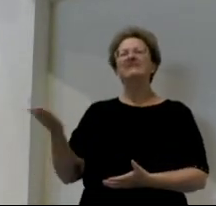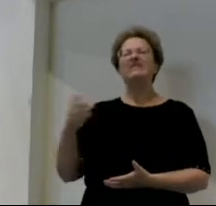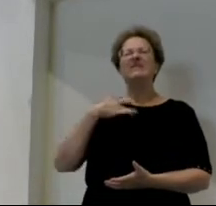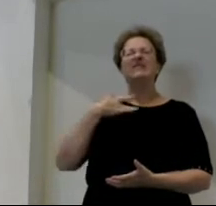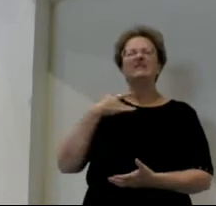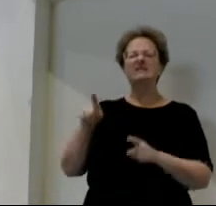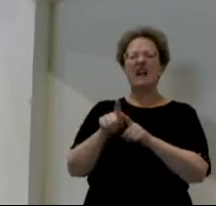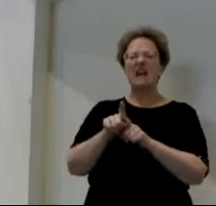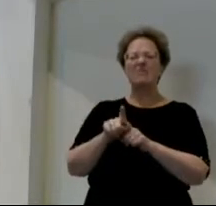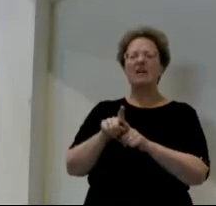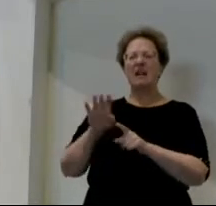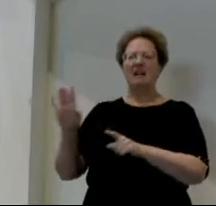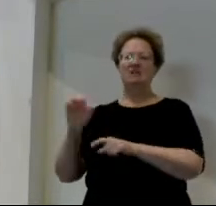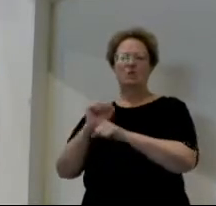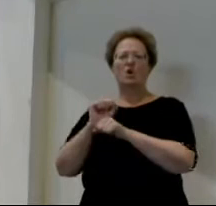And so they eat from the fruit,